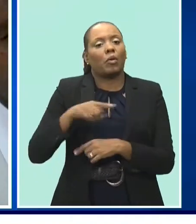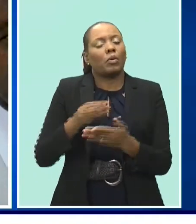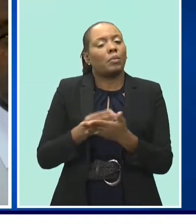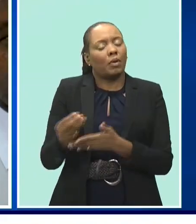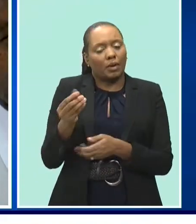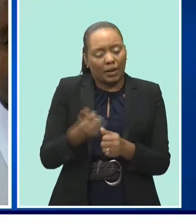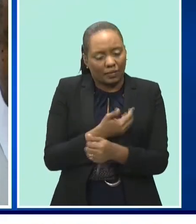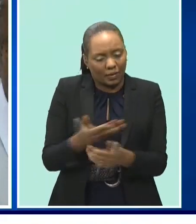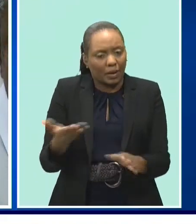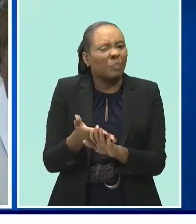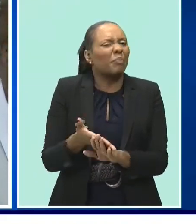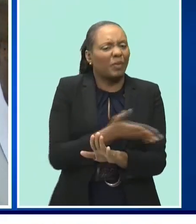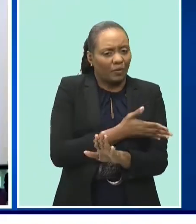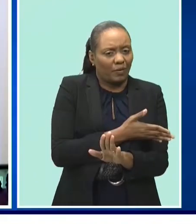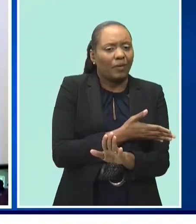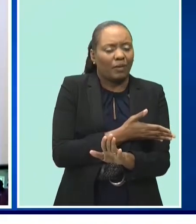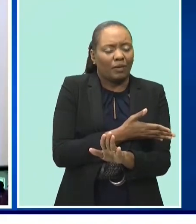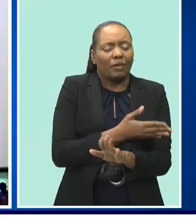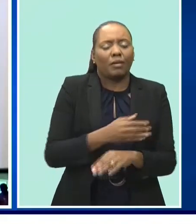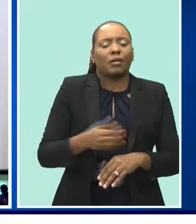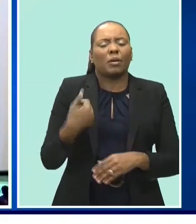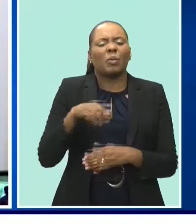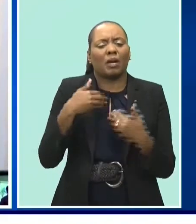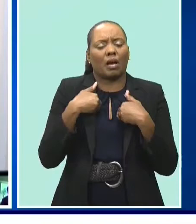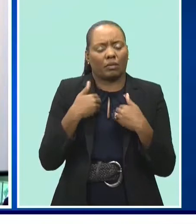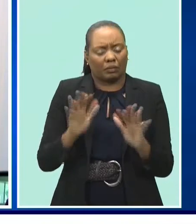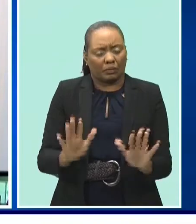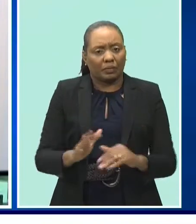the ground before the incident hit. With regards to the